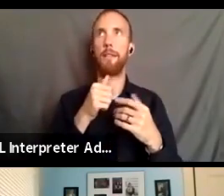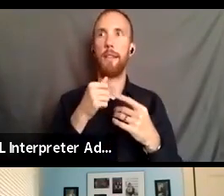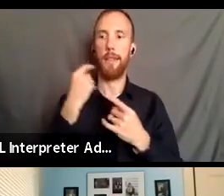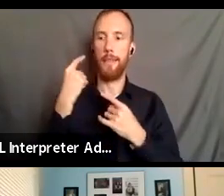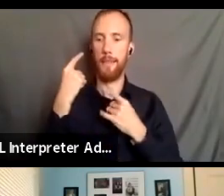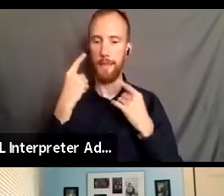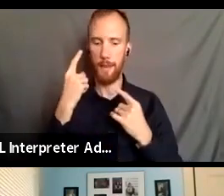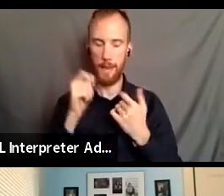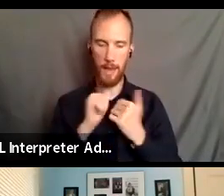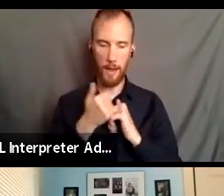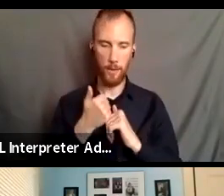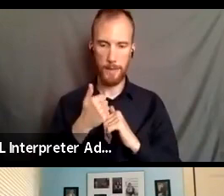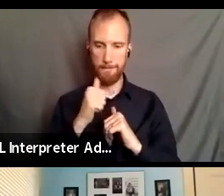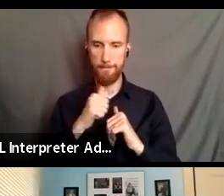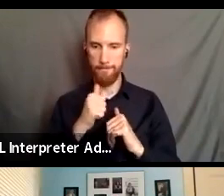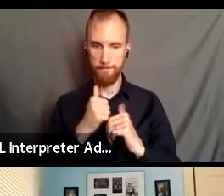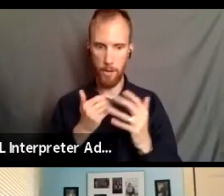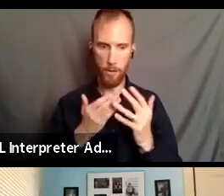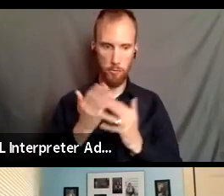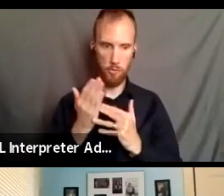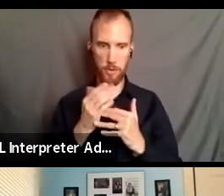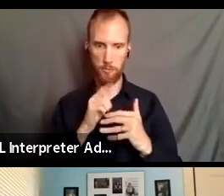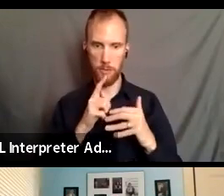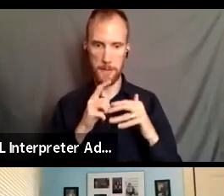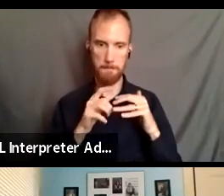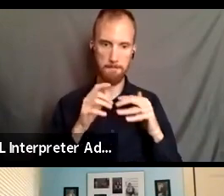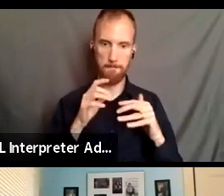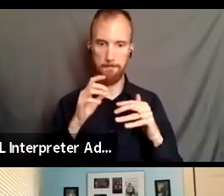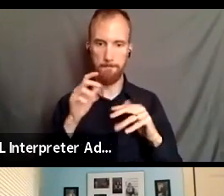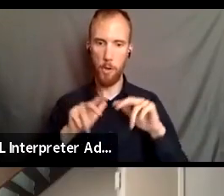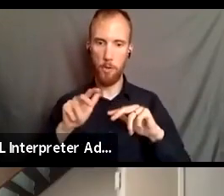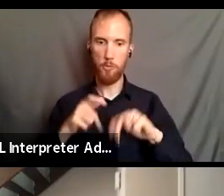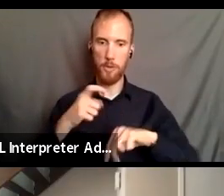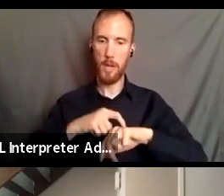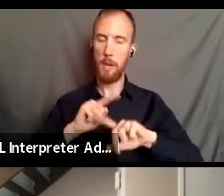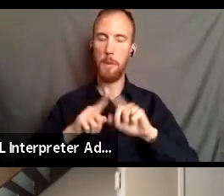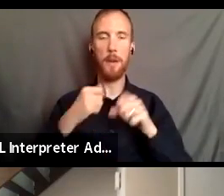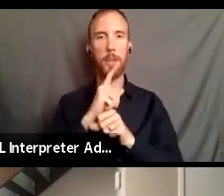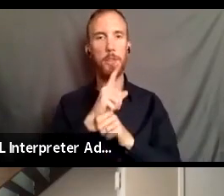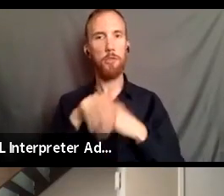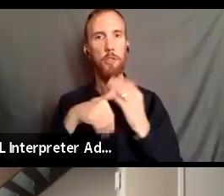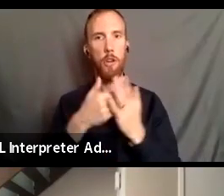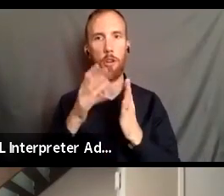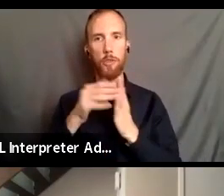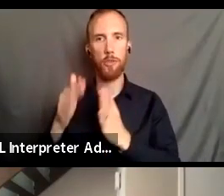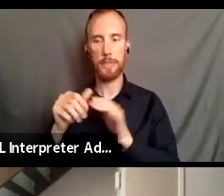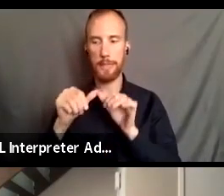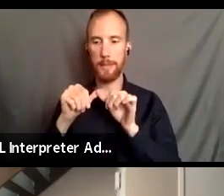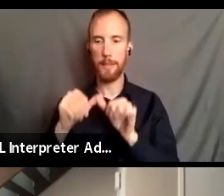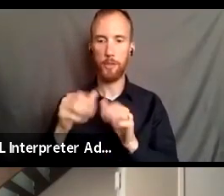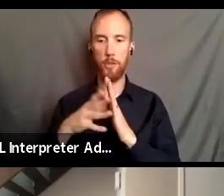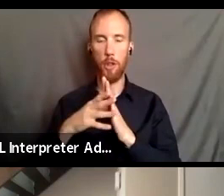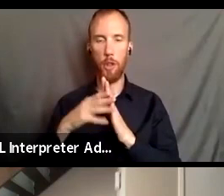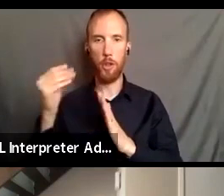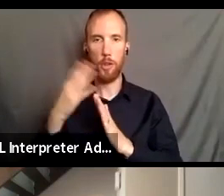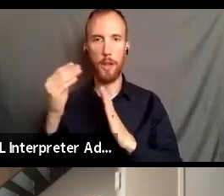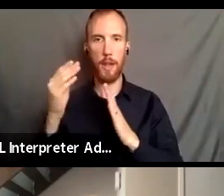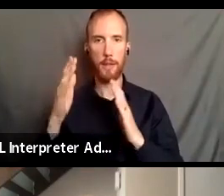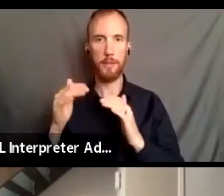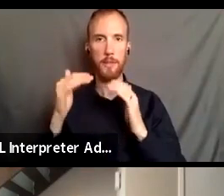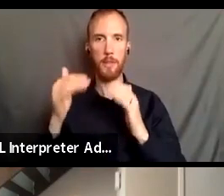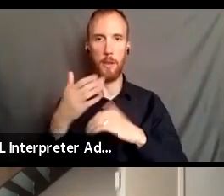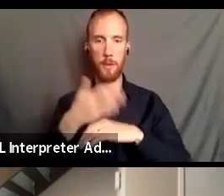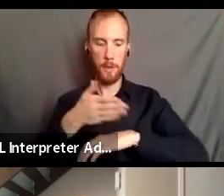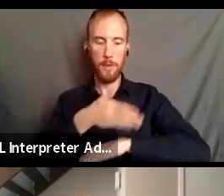unsettled time but really making sure that they continue to learn and to progress i also wanted to especially applaud all the